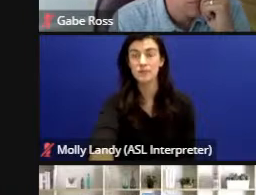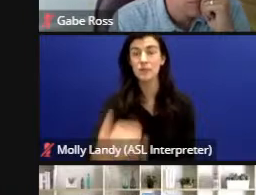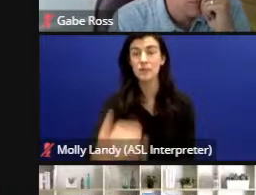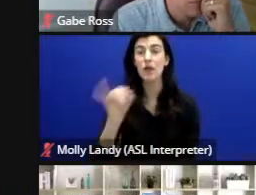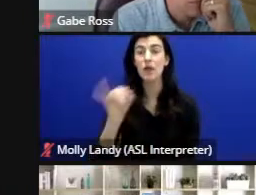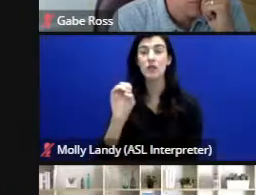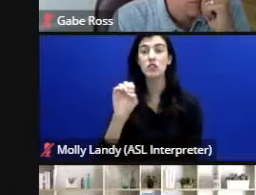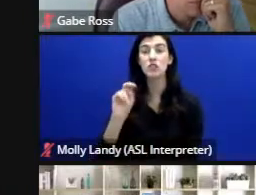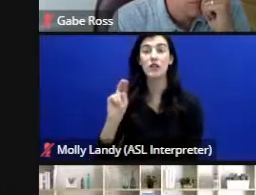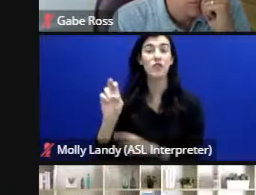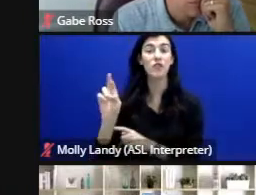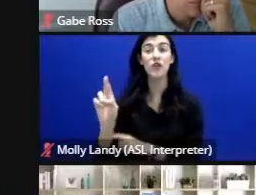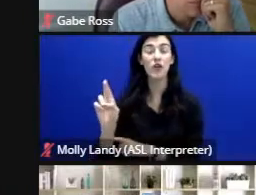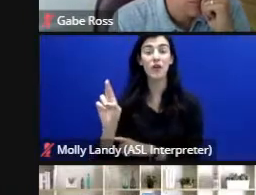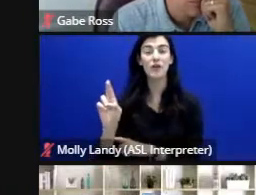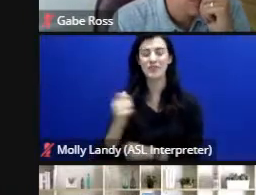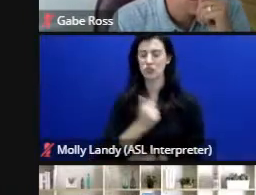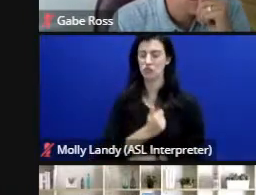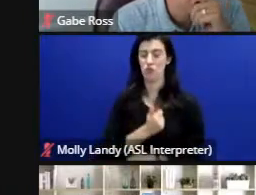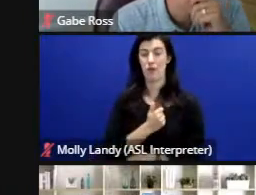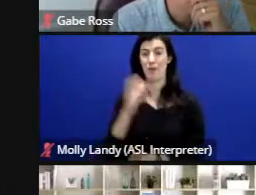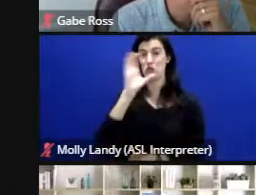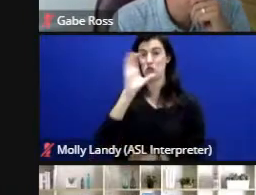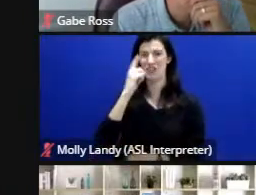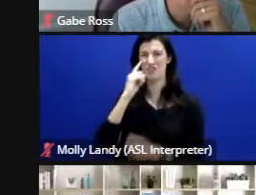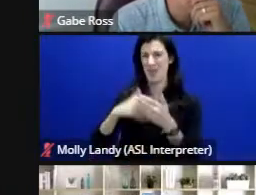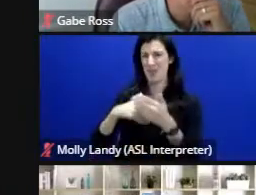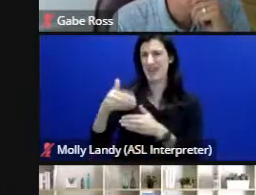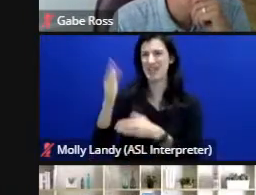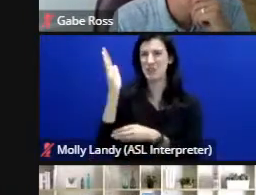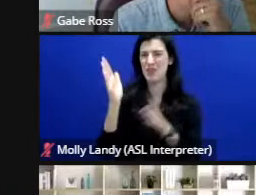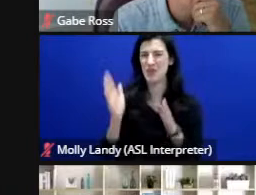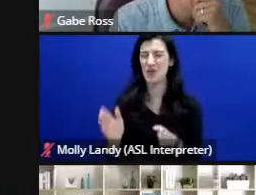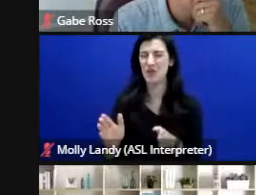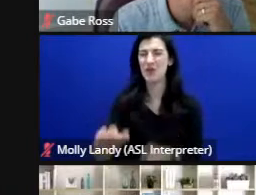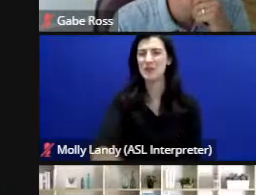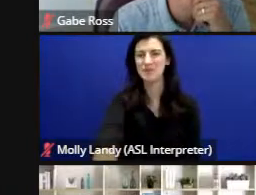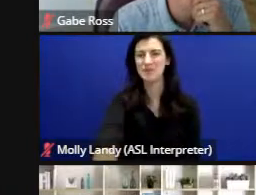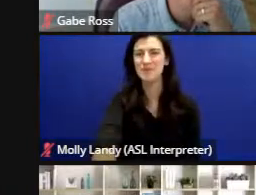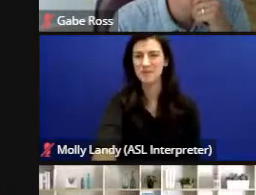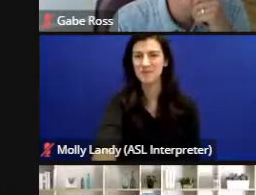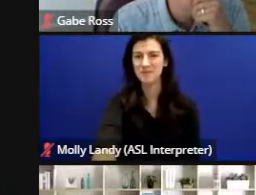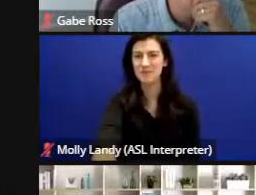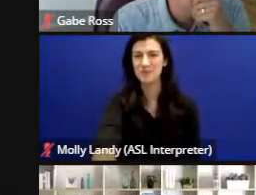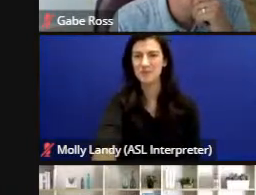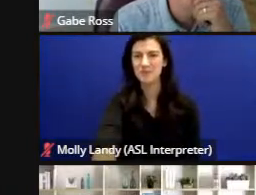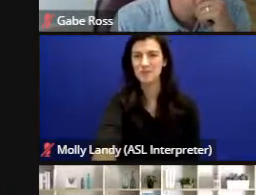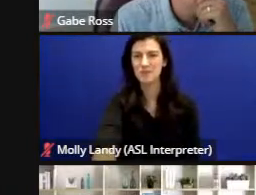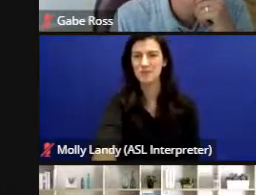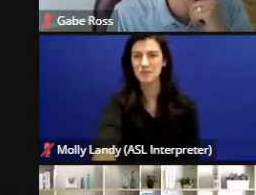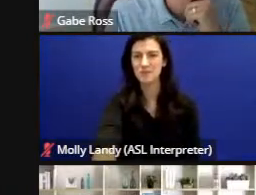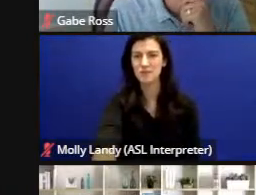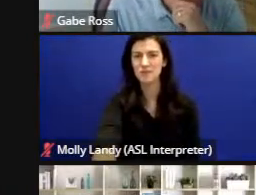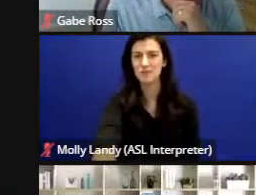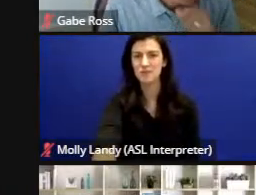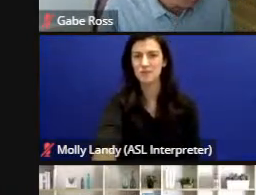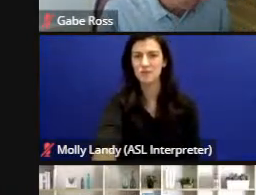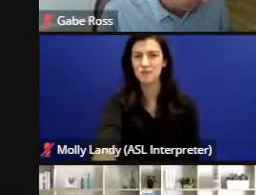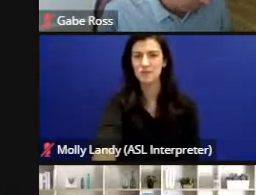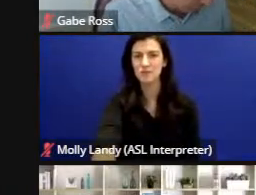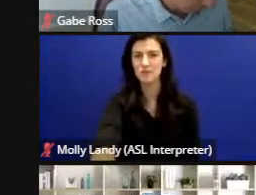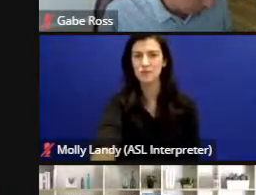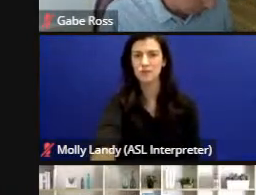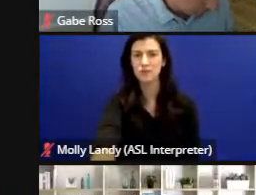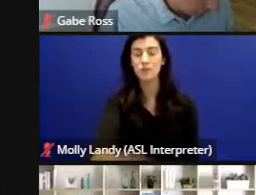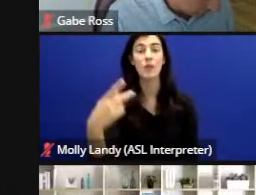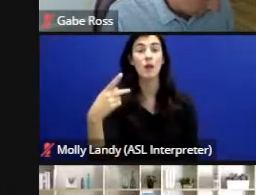Jennifer? Yes, I'm sorry. I'm searching for the next speaker. Oh, sorry. That's okay. It's going to be